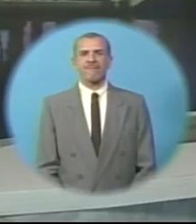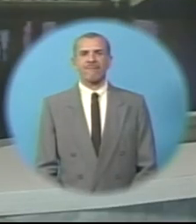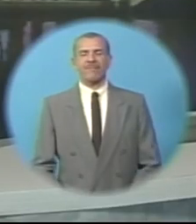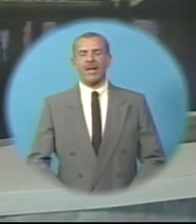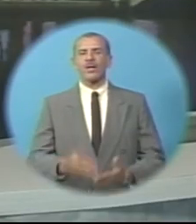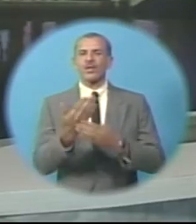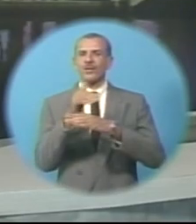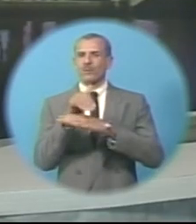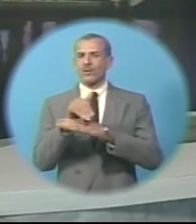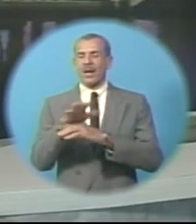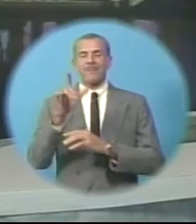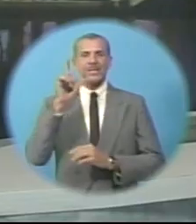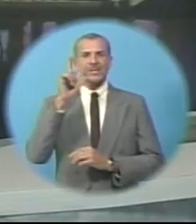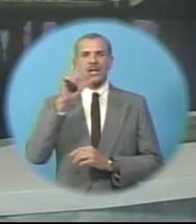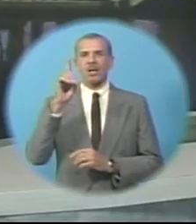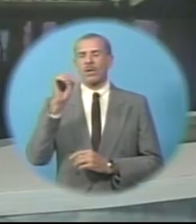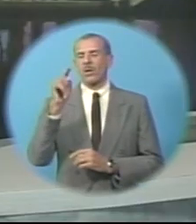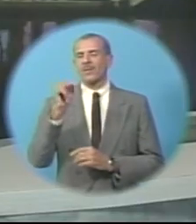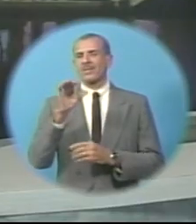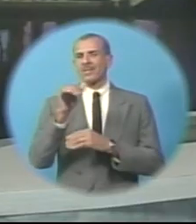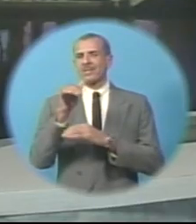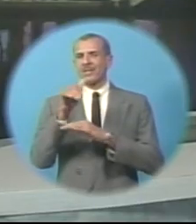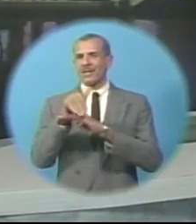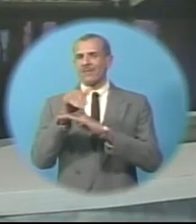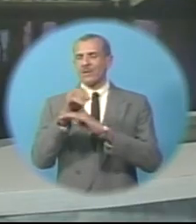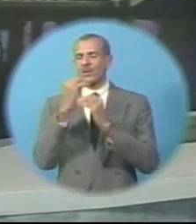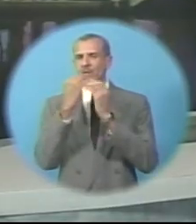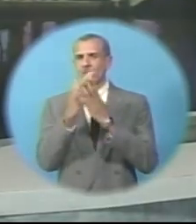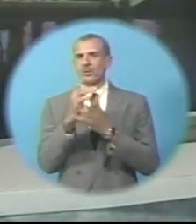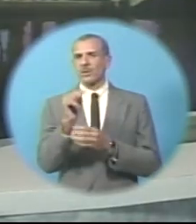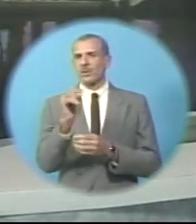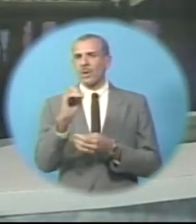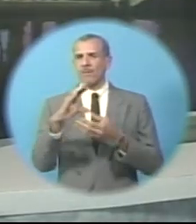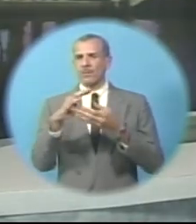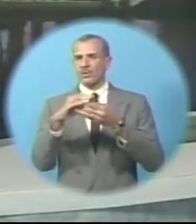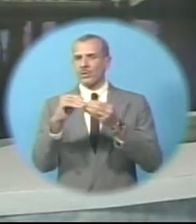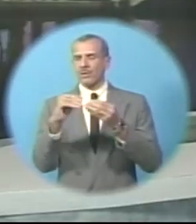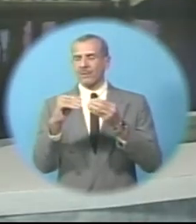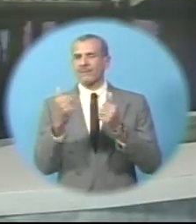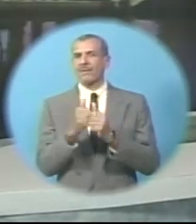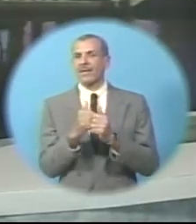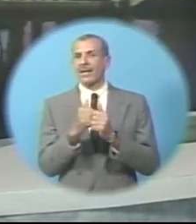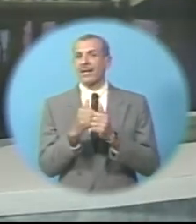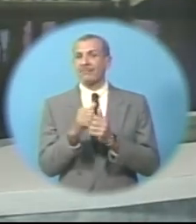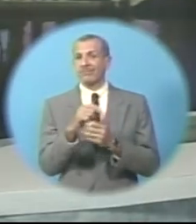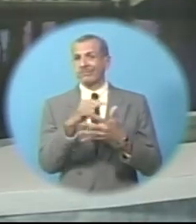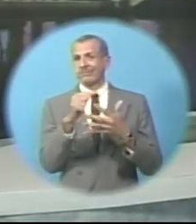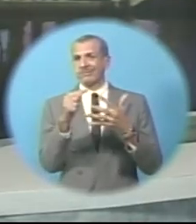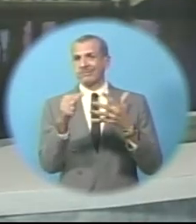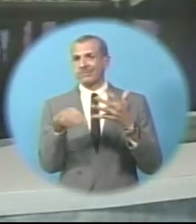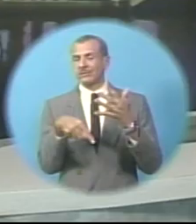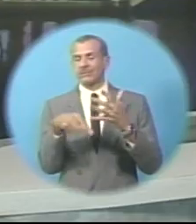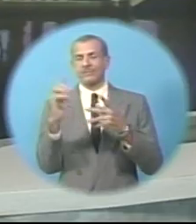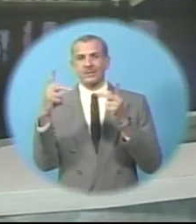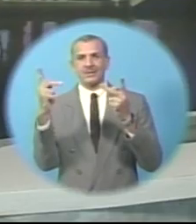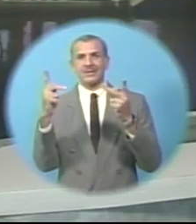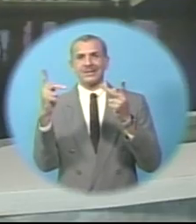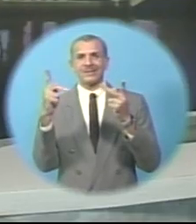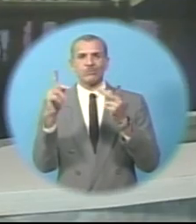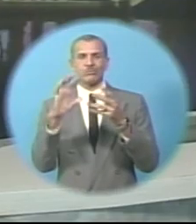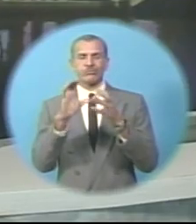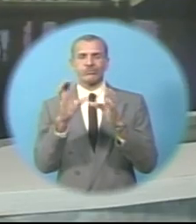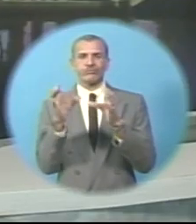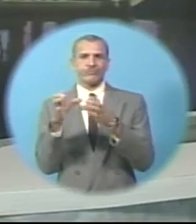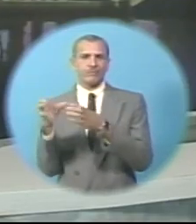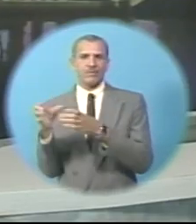And a very good evening to you. I'm Lisa Lord with the CBC Evening News. And our top story, several tourism entities have started to benefit from